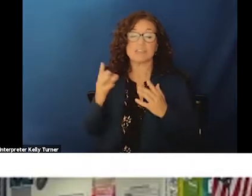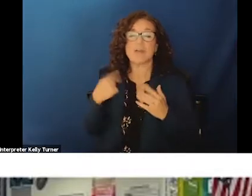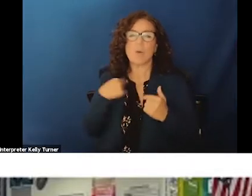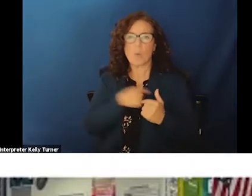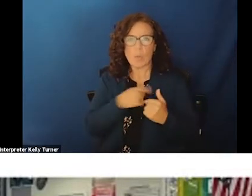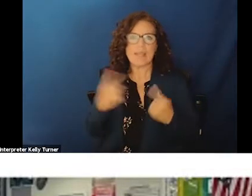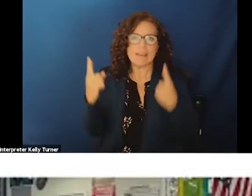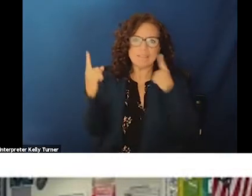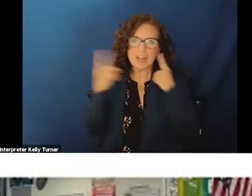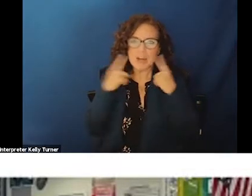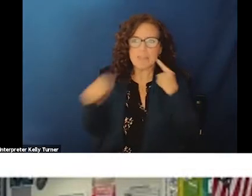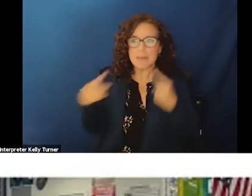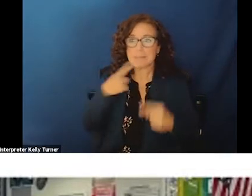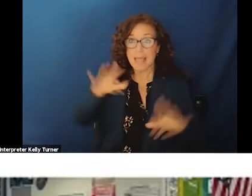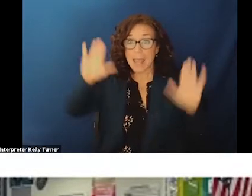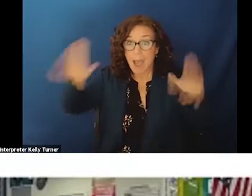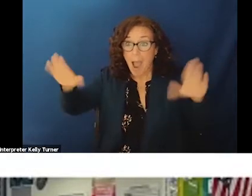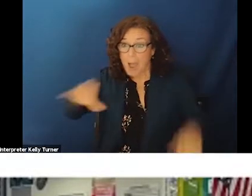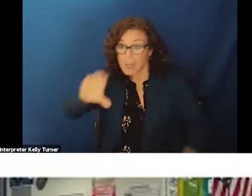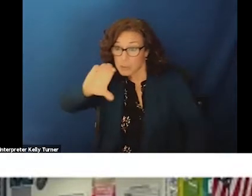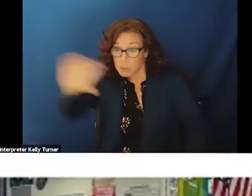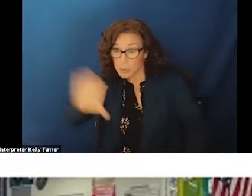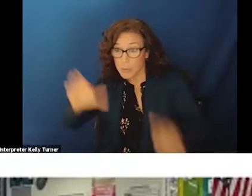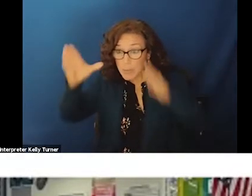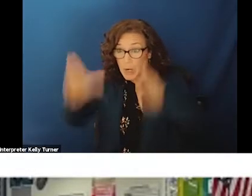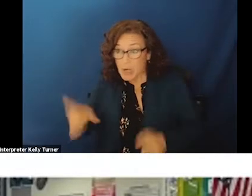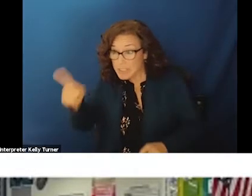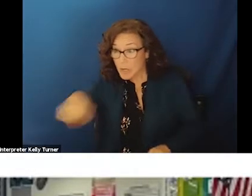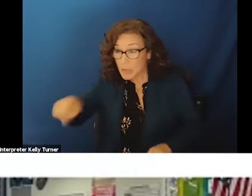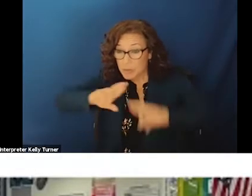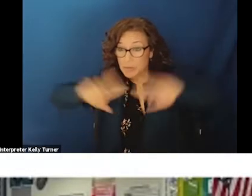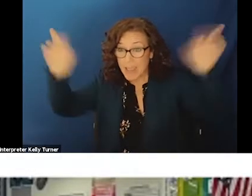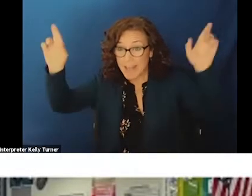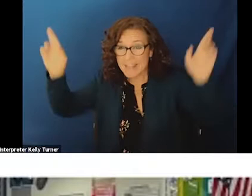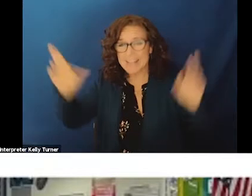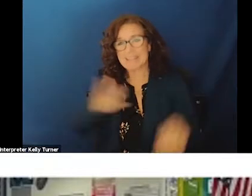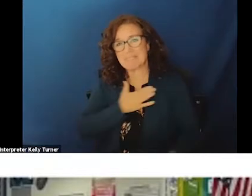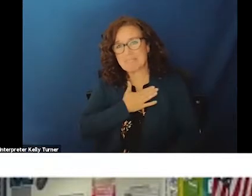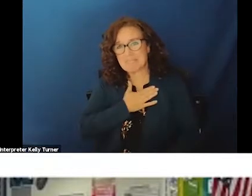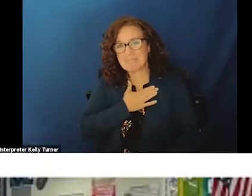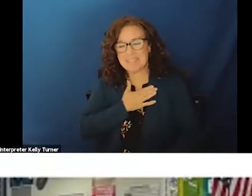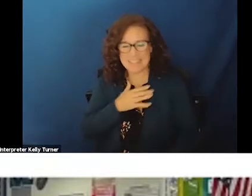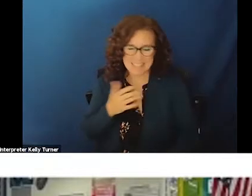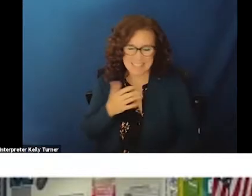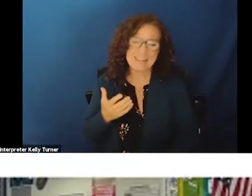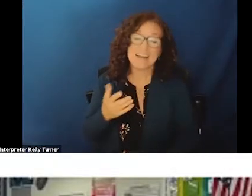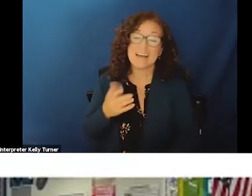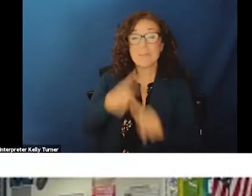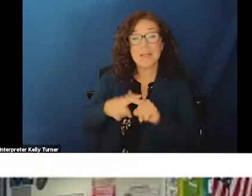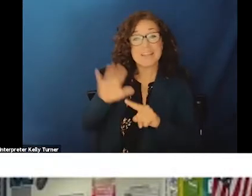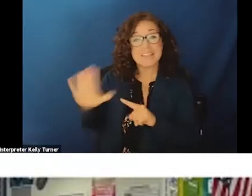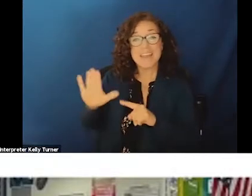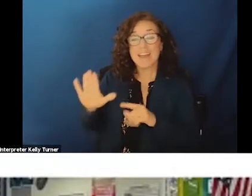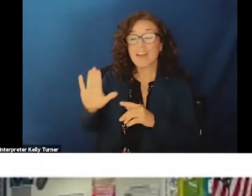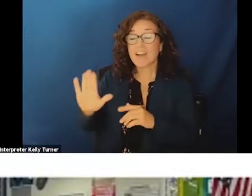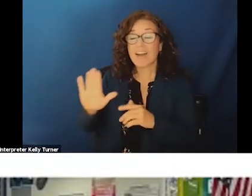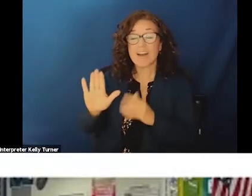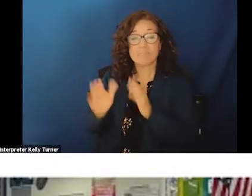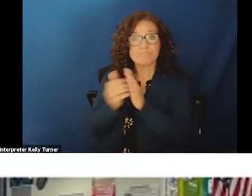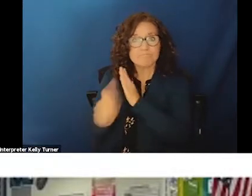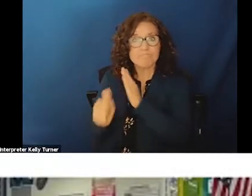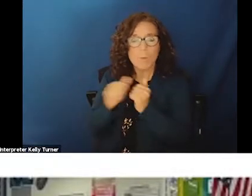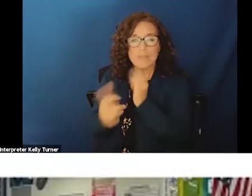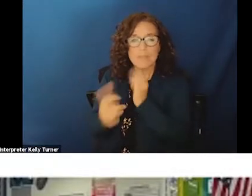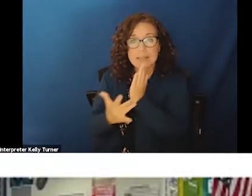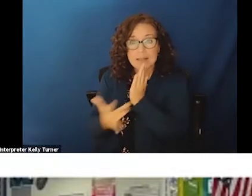their in-person classrooms. Our teachers' proficient use of technology in combination with the impressive